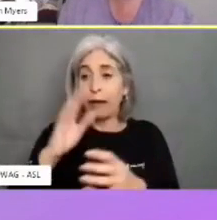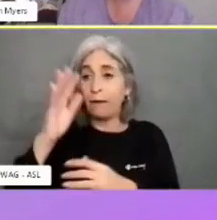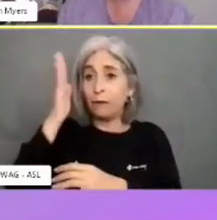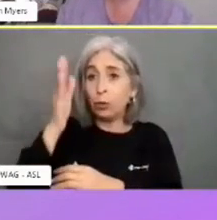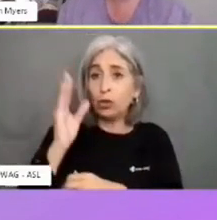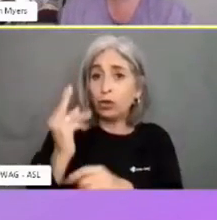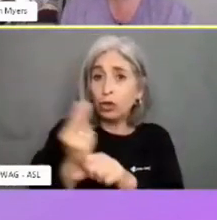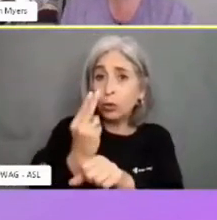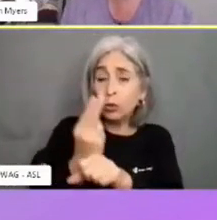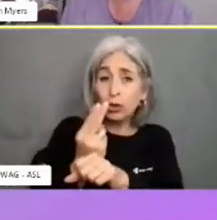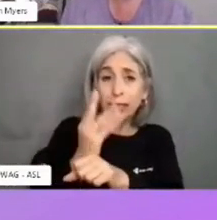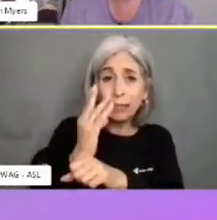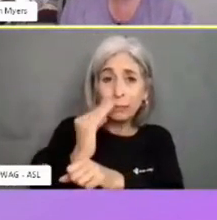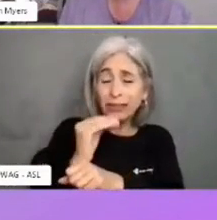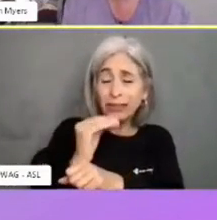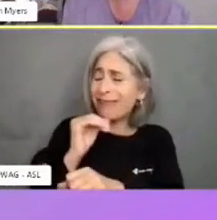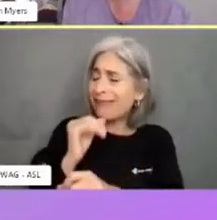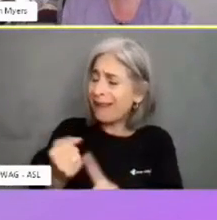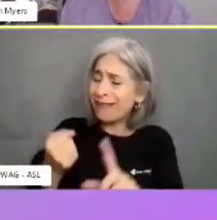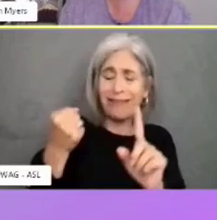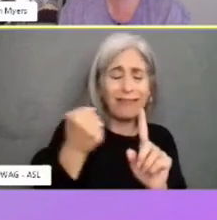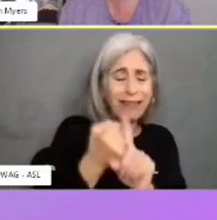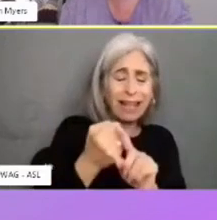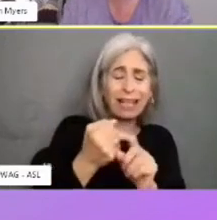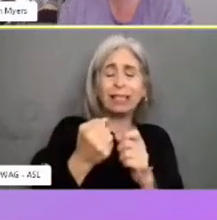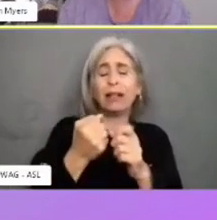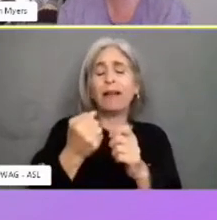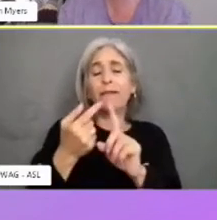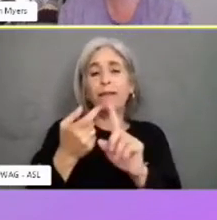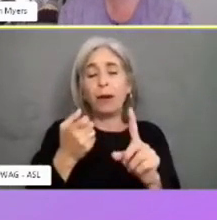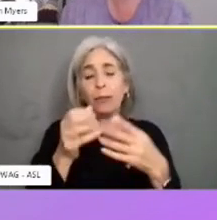won't be so heavily impacted by the choices we make and the